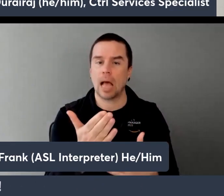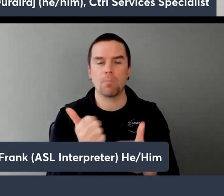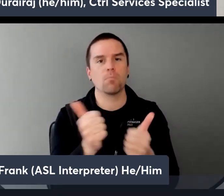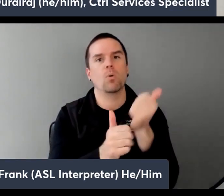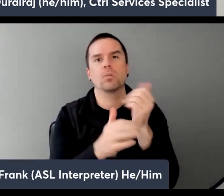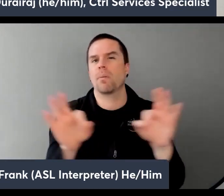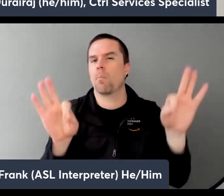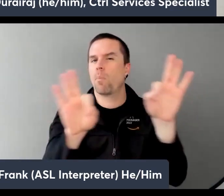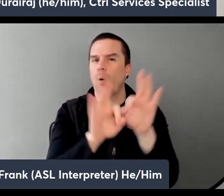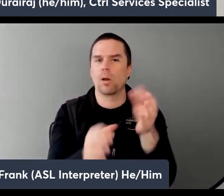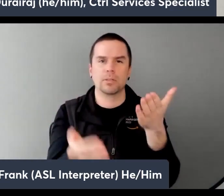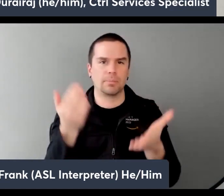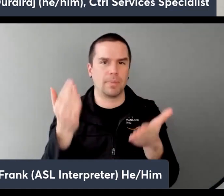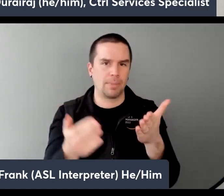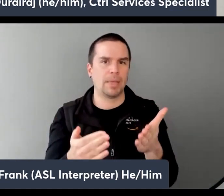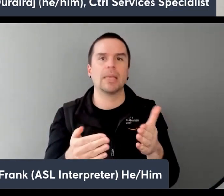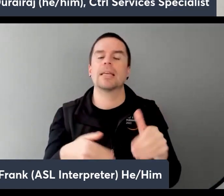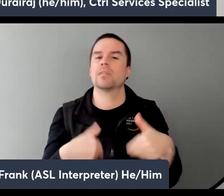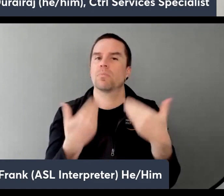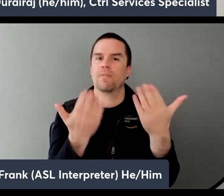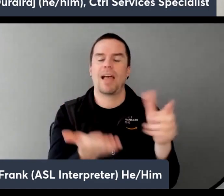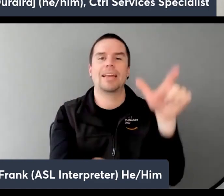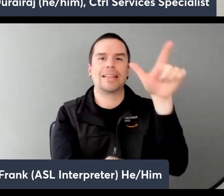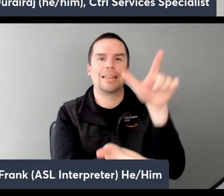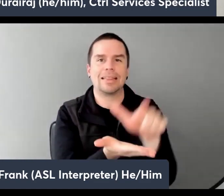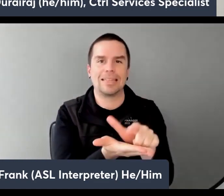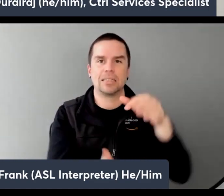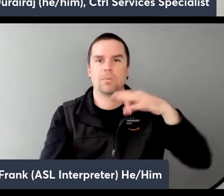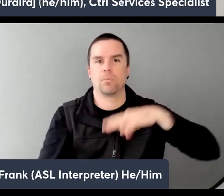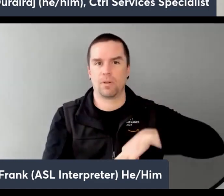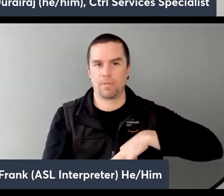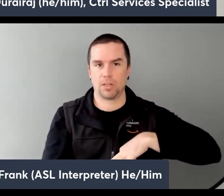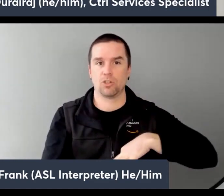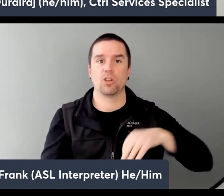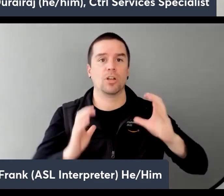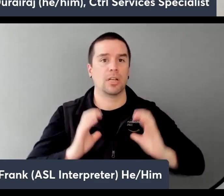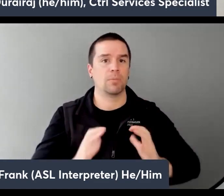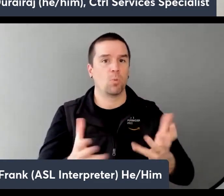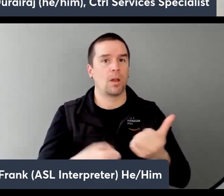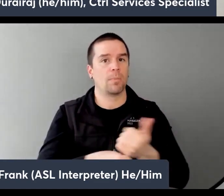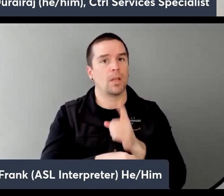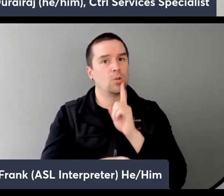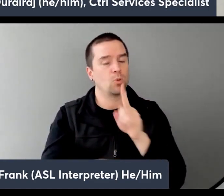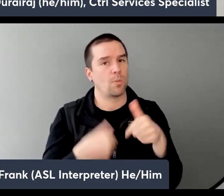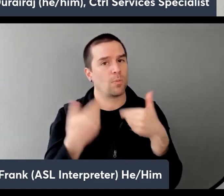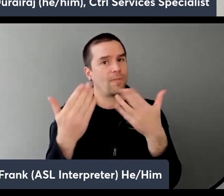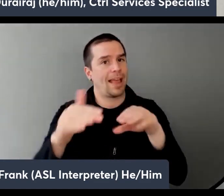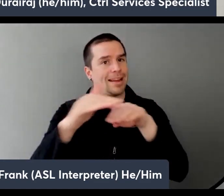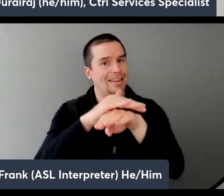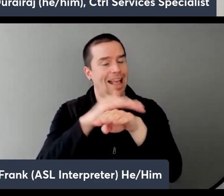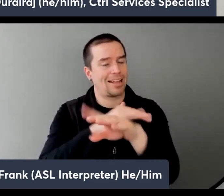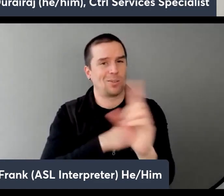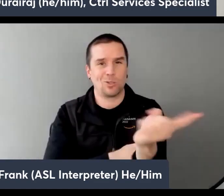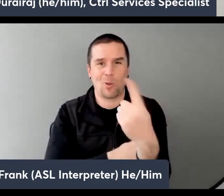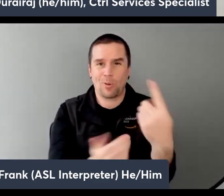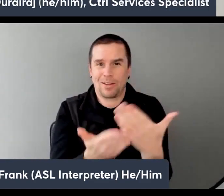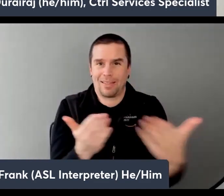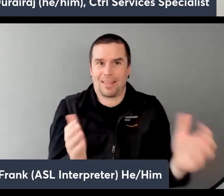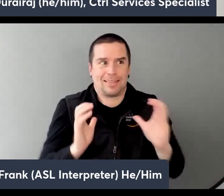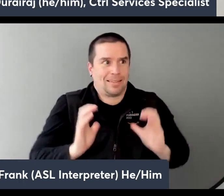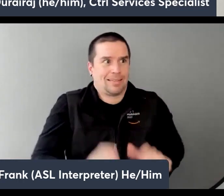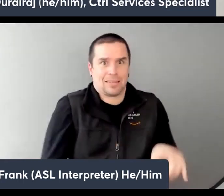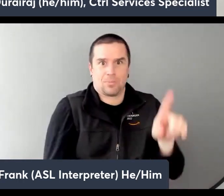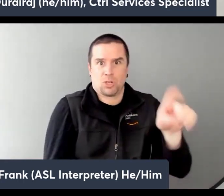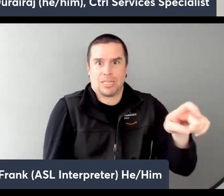sure that they're providing access to their developers and engineers only for the things that they need, right? So that